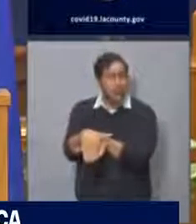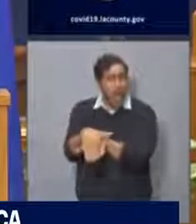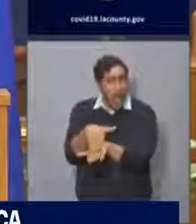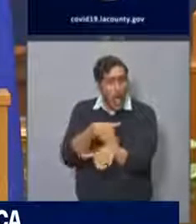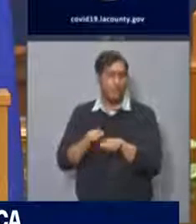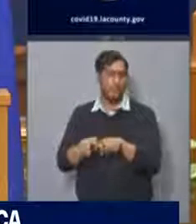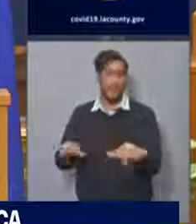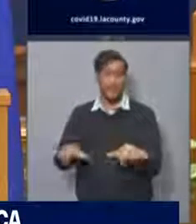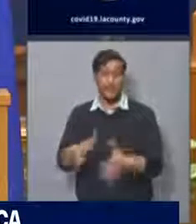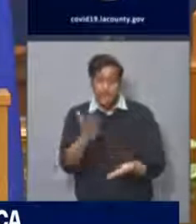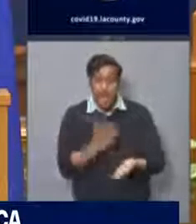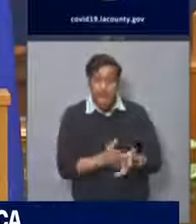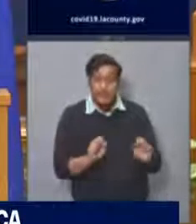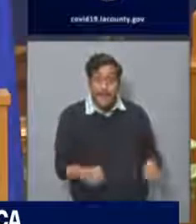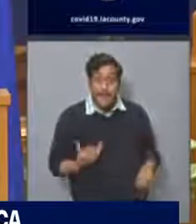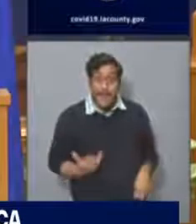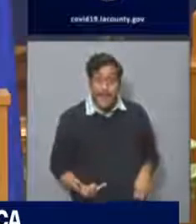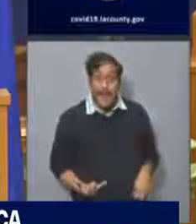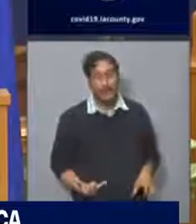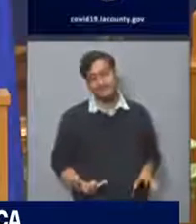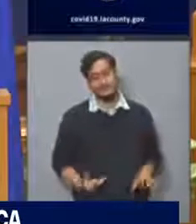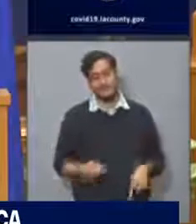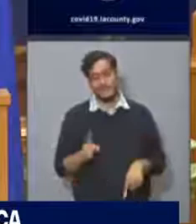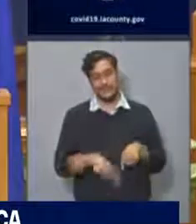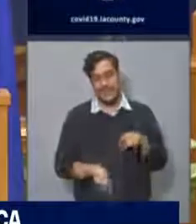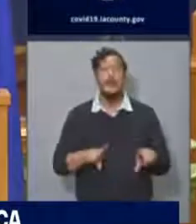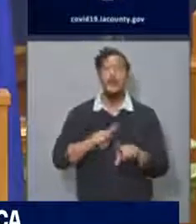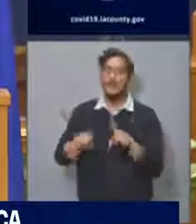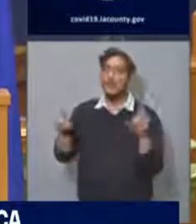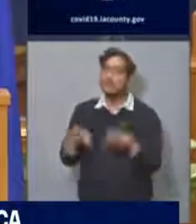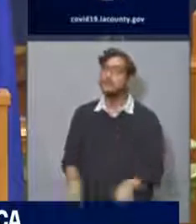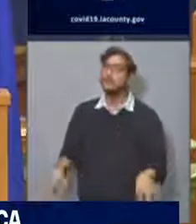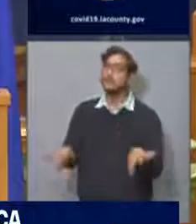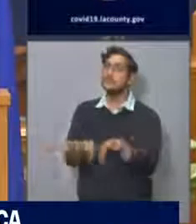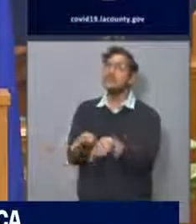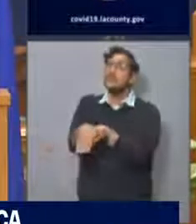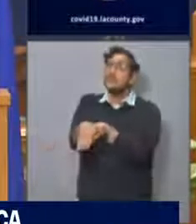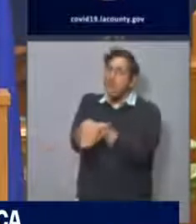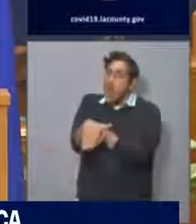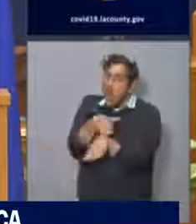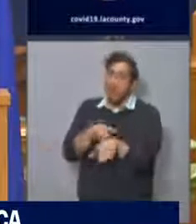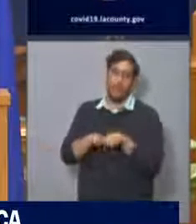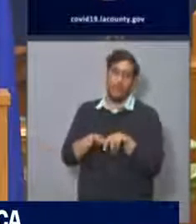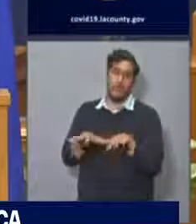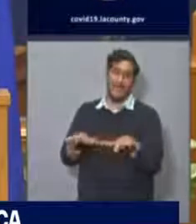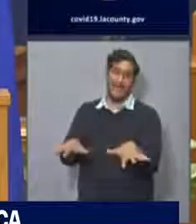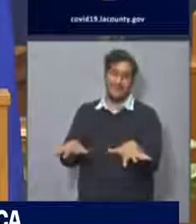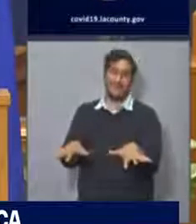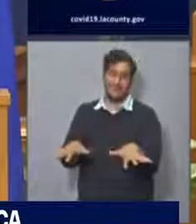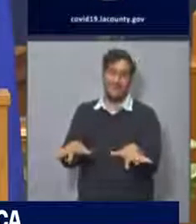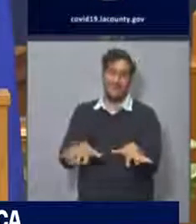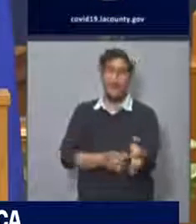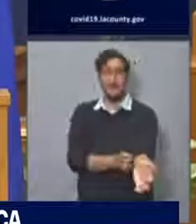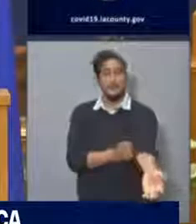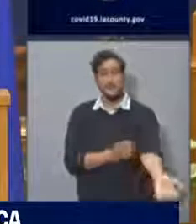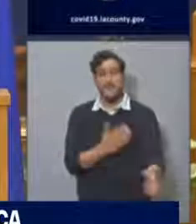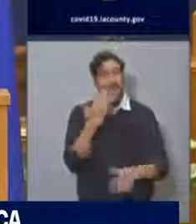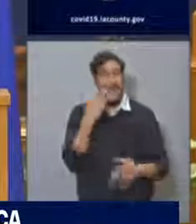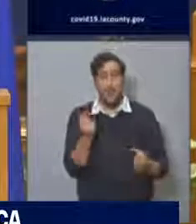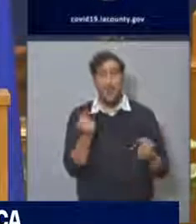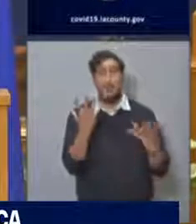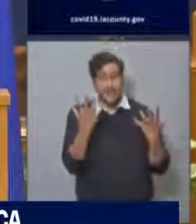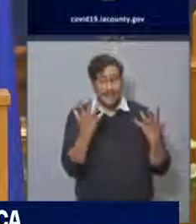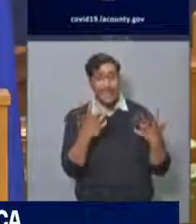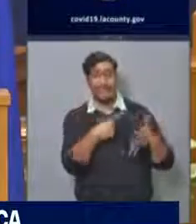actually stop the spread right now, but slowing the spread is critically important. Again, we know that there are a lot of action steps that we can take.